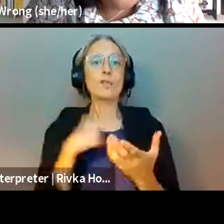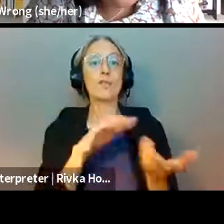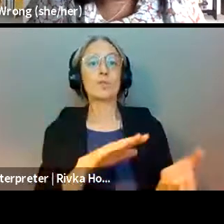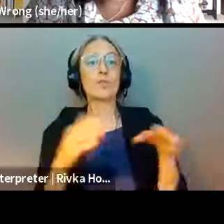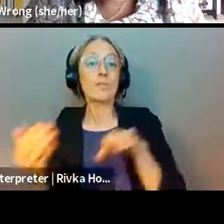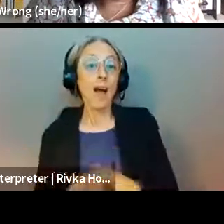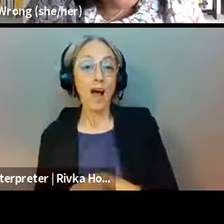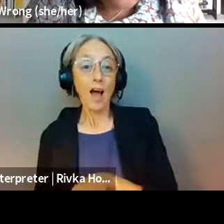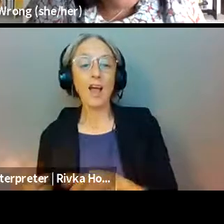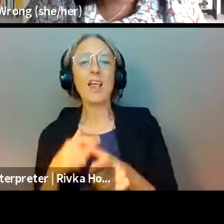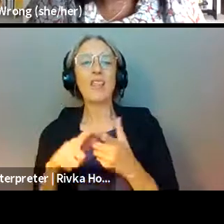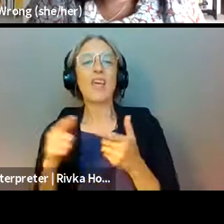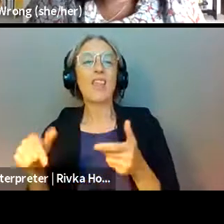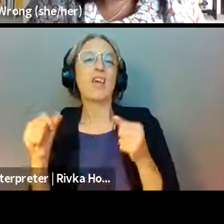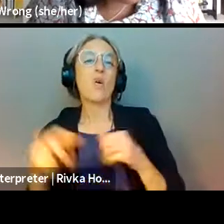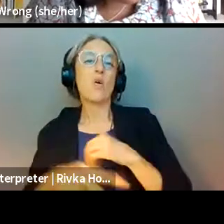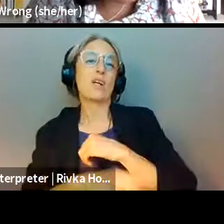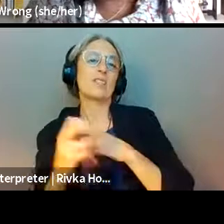our remaining lands.